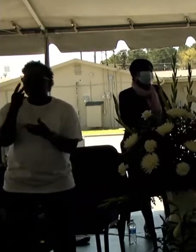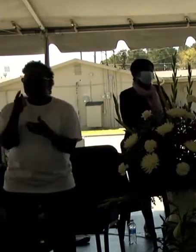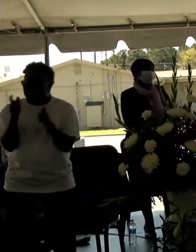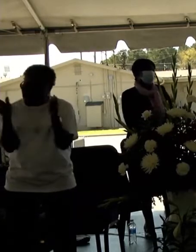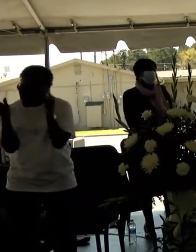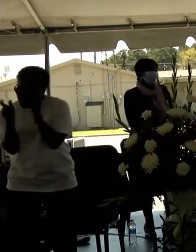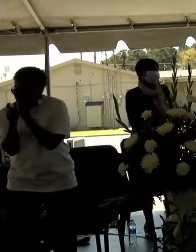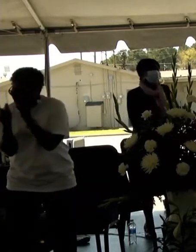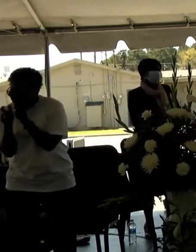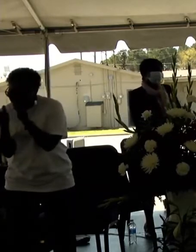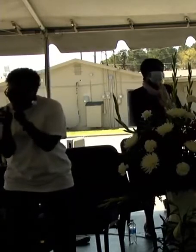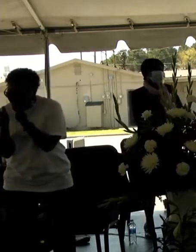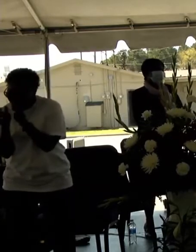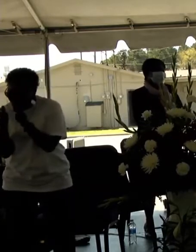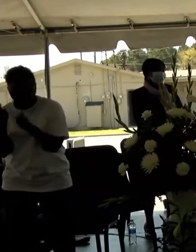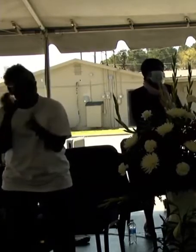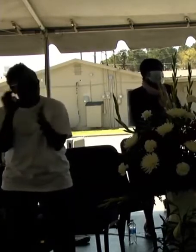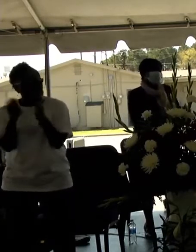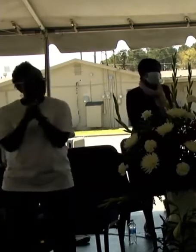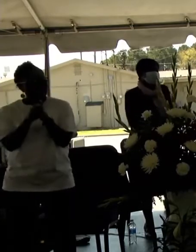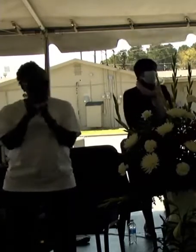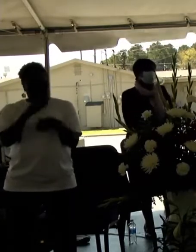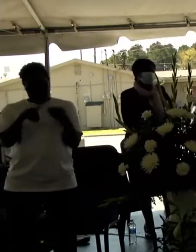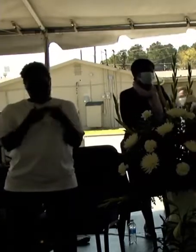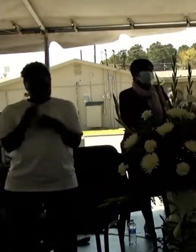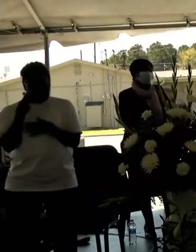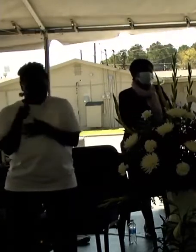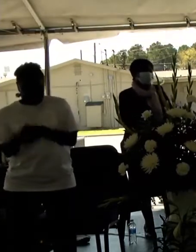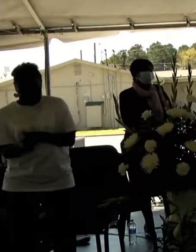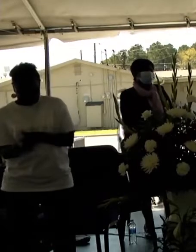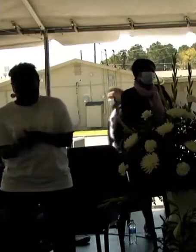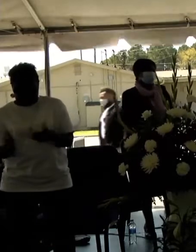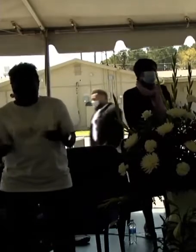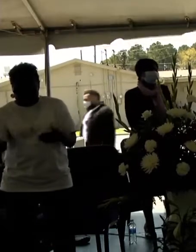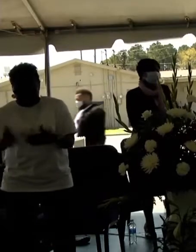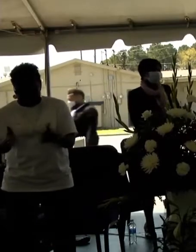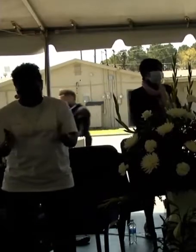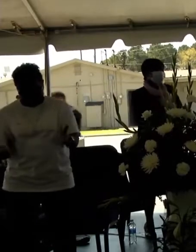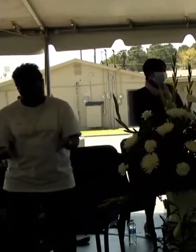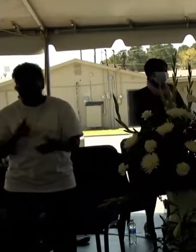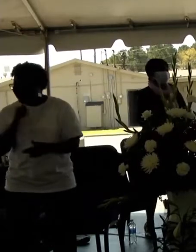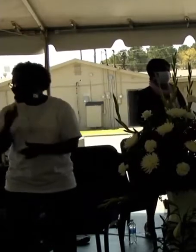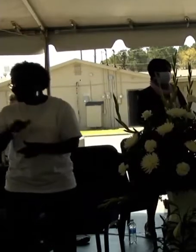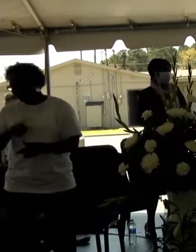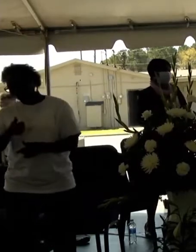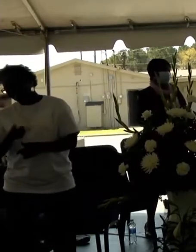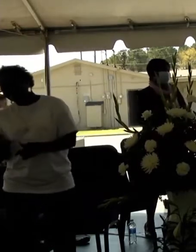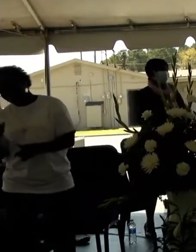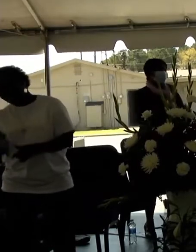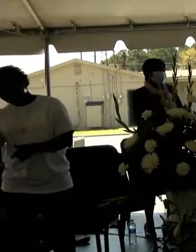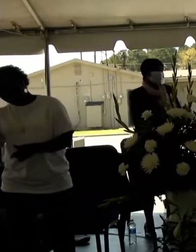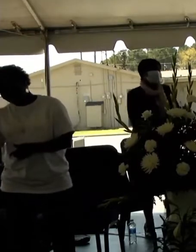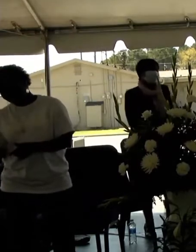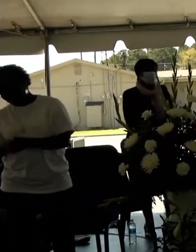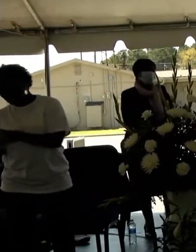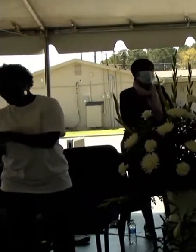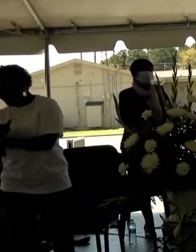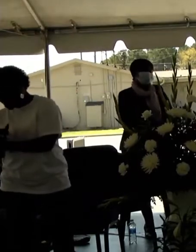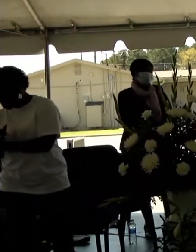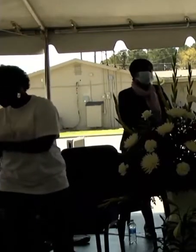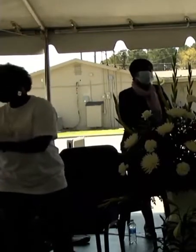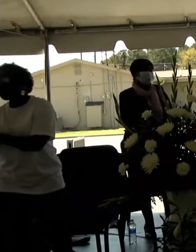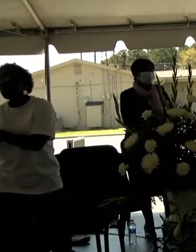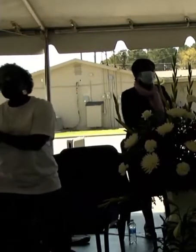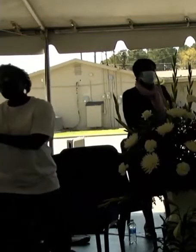picture. Because all I could see was the tub. I couldn't see the things that she needed to be able to make it